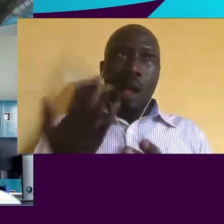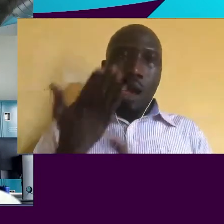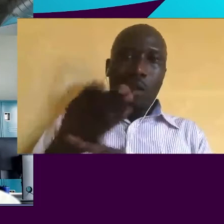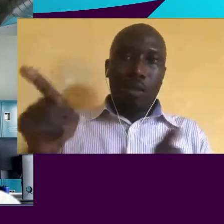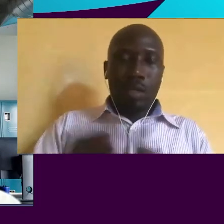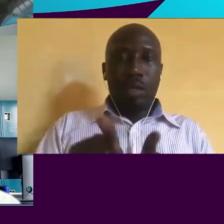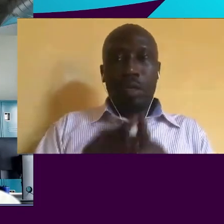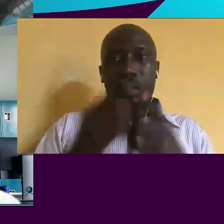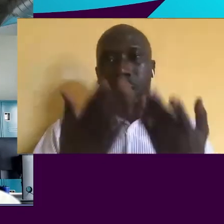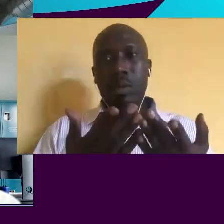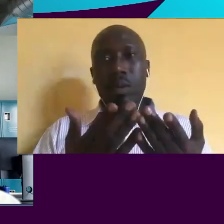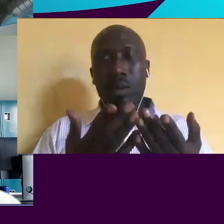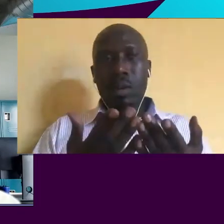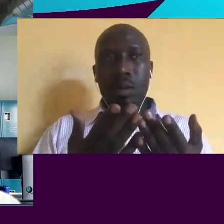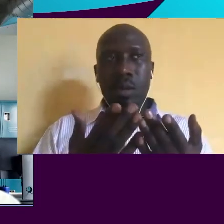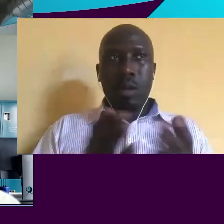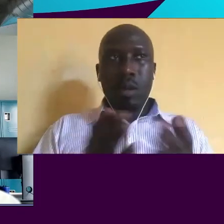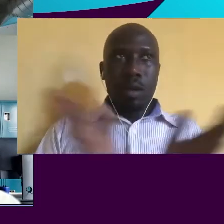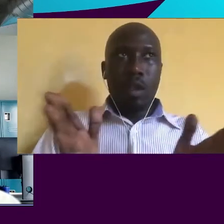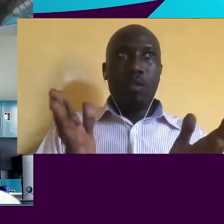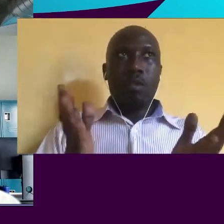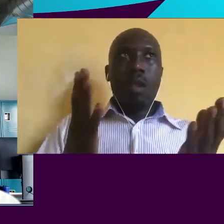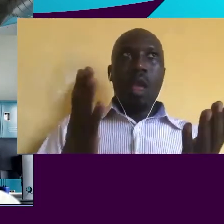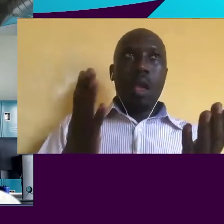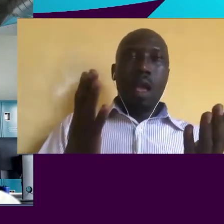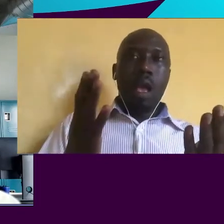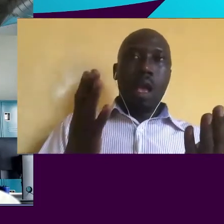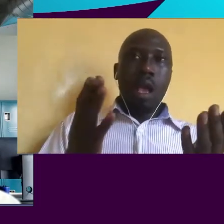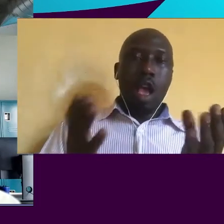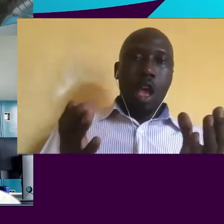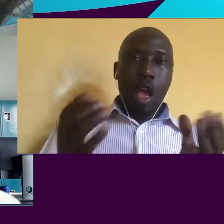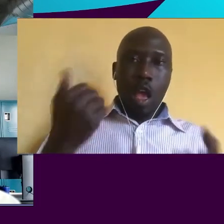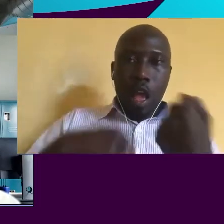a diverse cast of actors that are involved in female